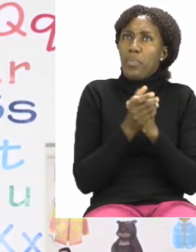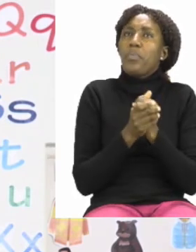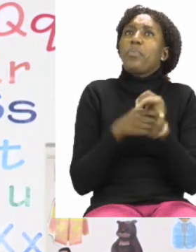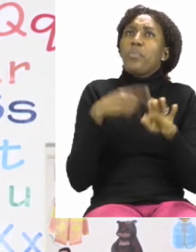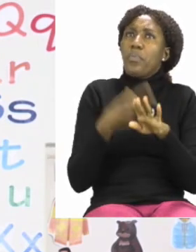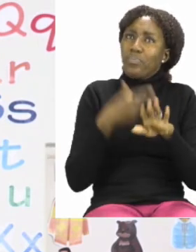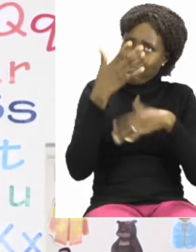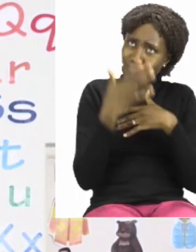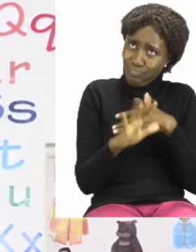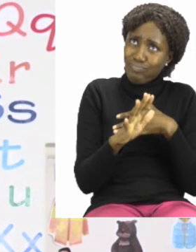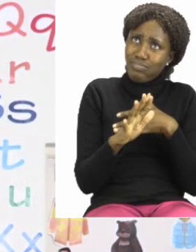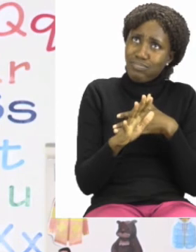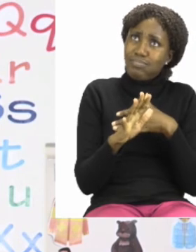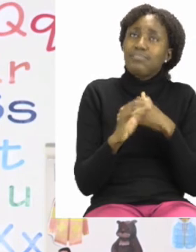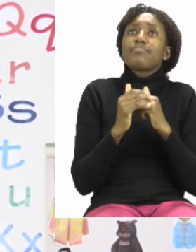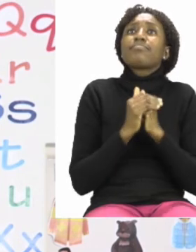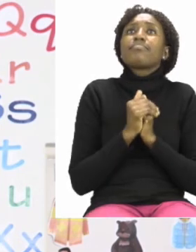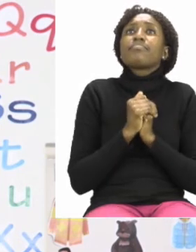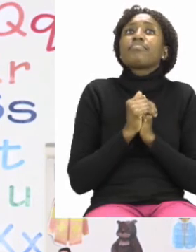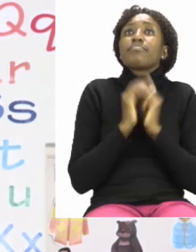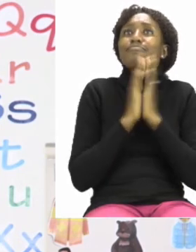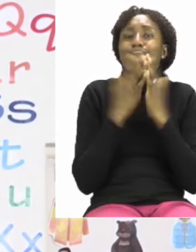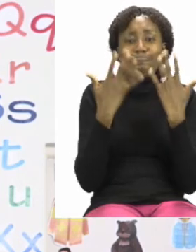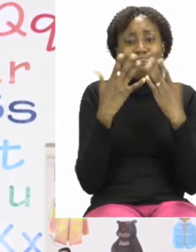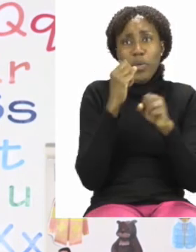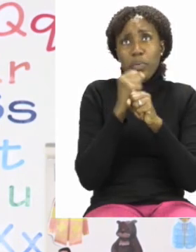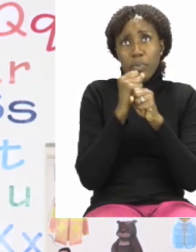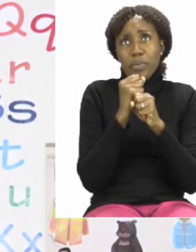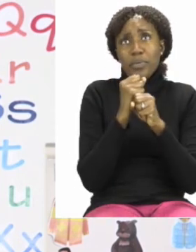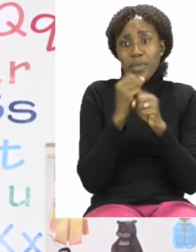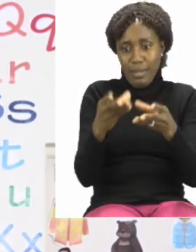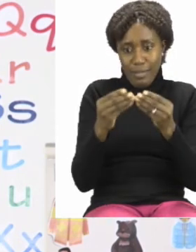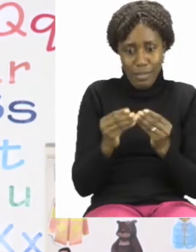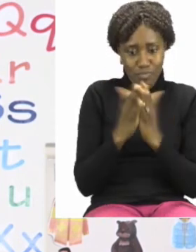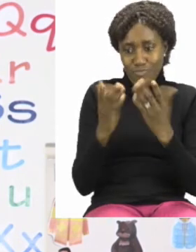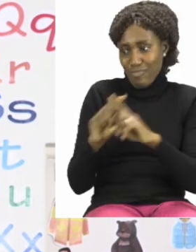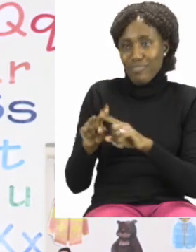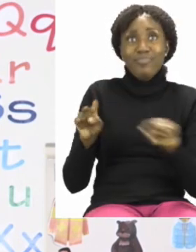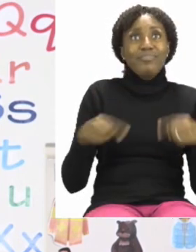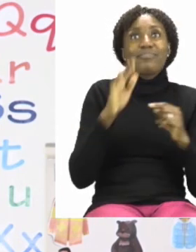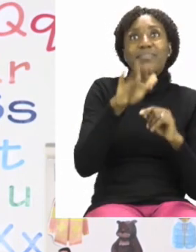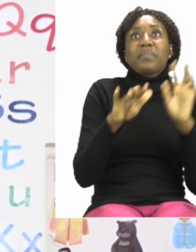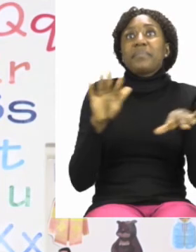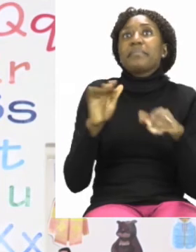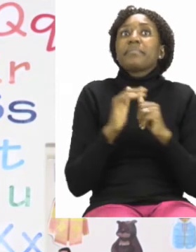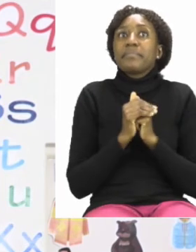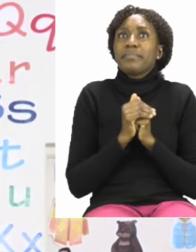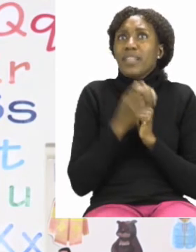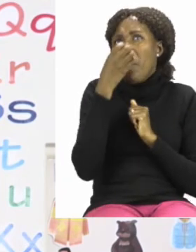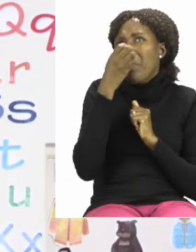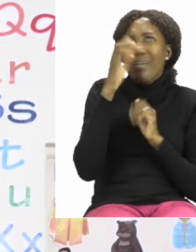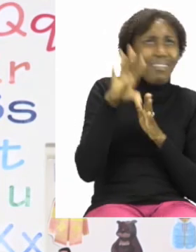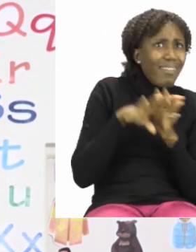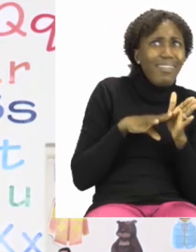your lessons. Make sure your hands are dry before you touch anything else. Sashi was supposed to come